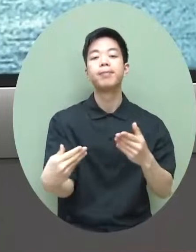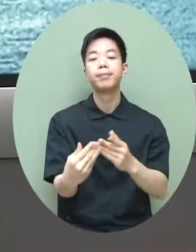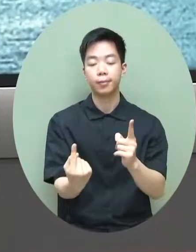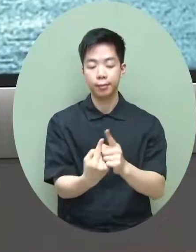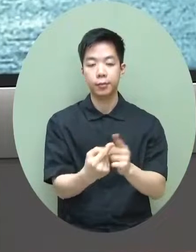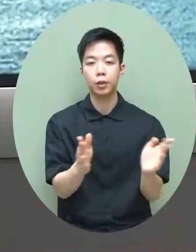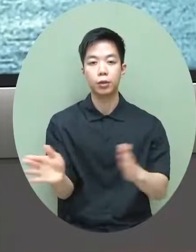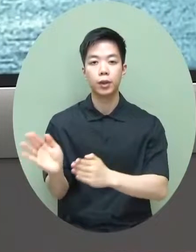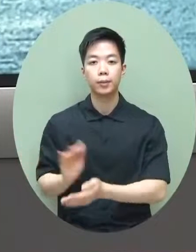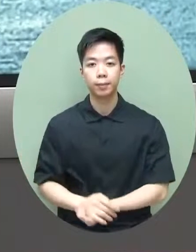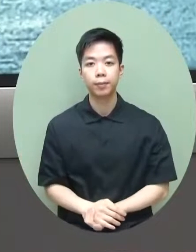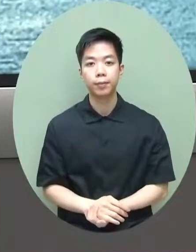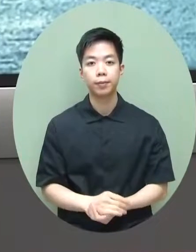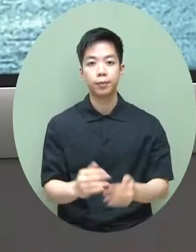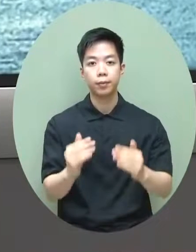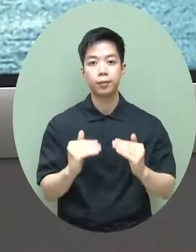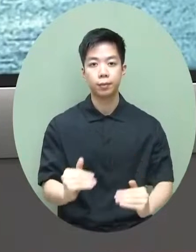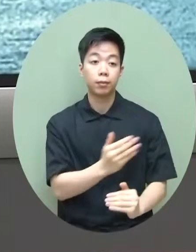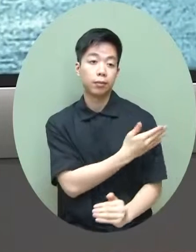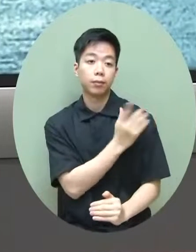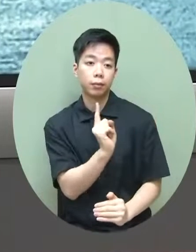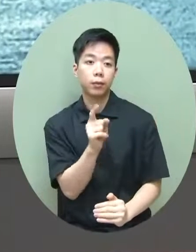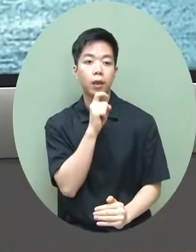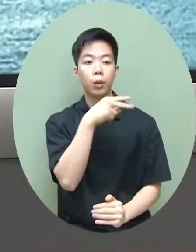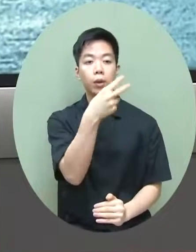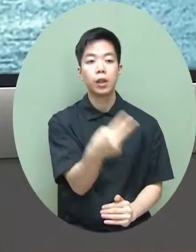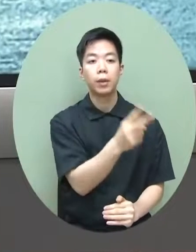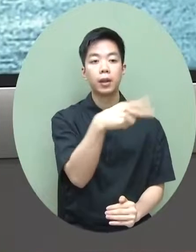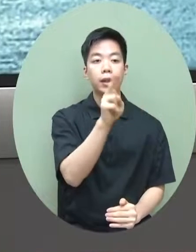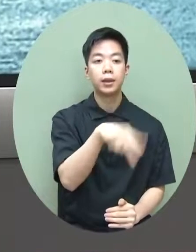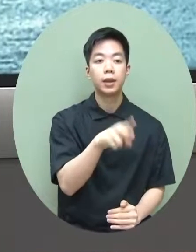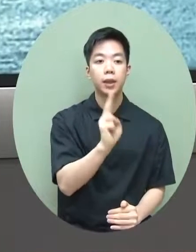regarded as close contacts. As for HA staff, so far